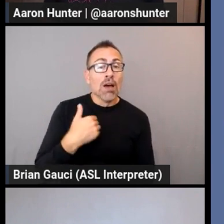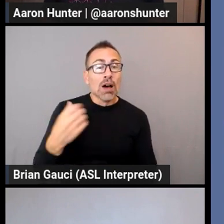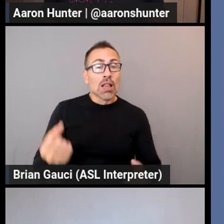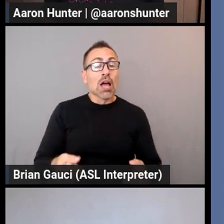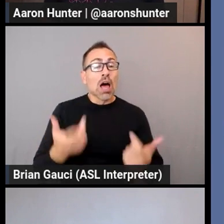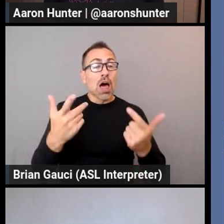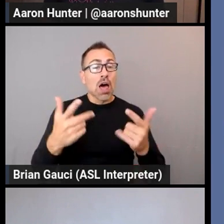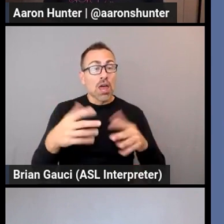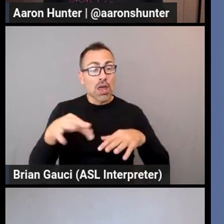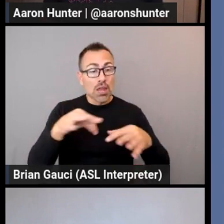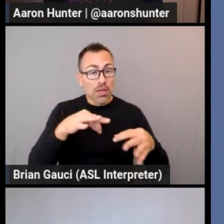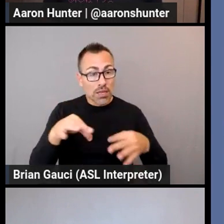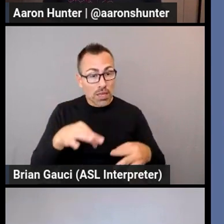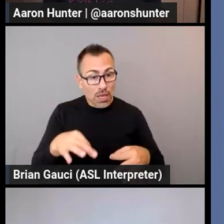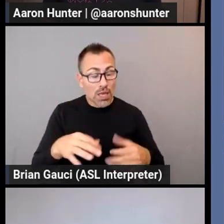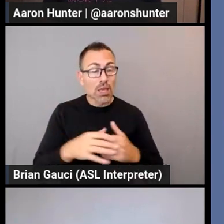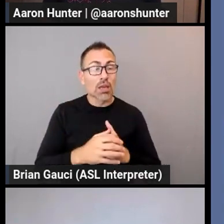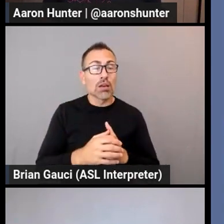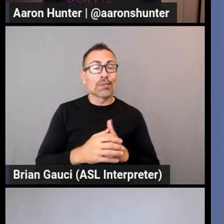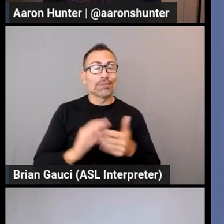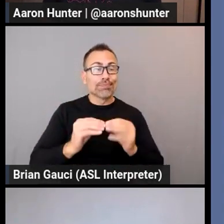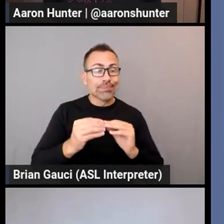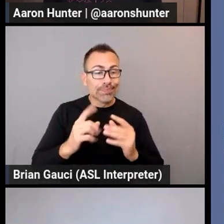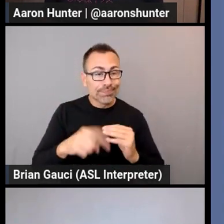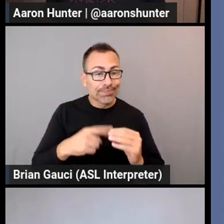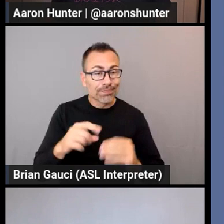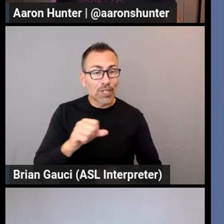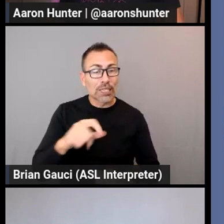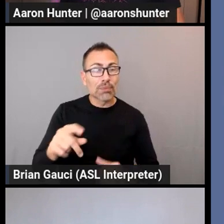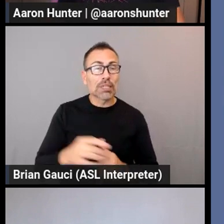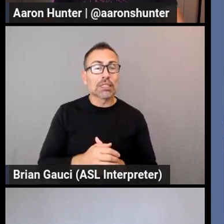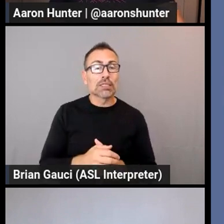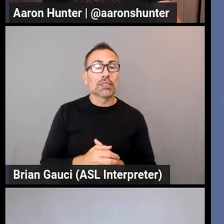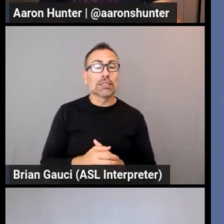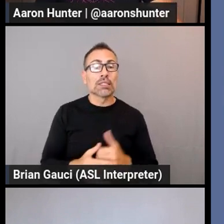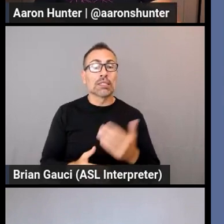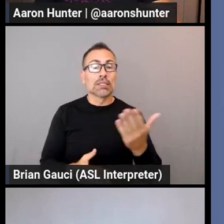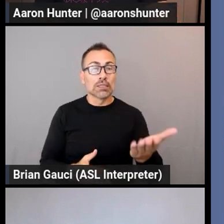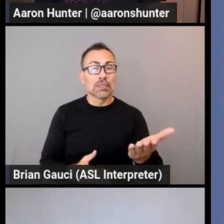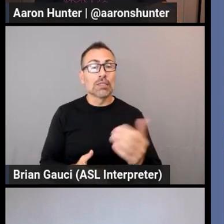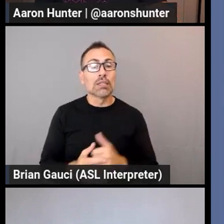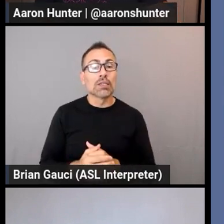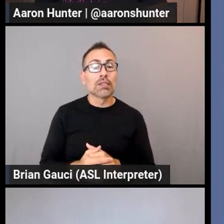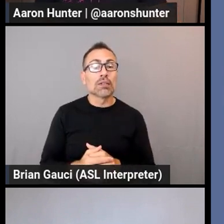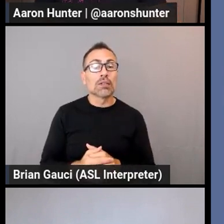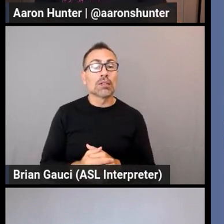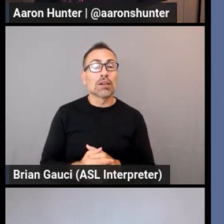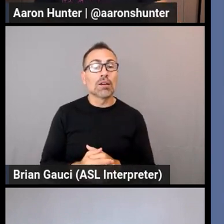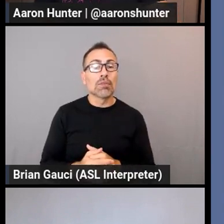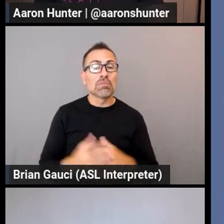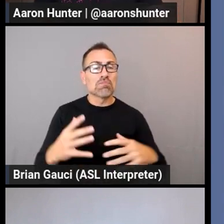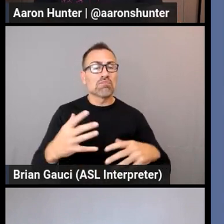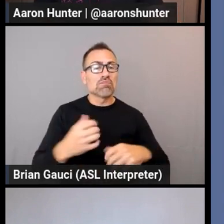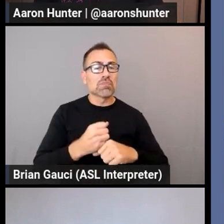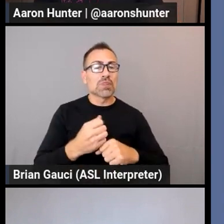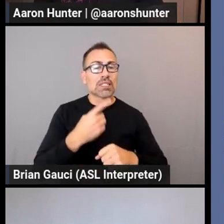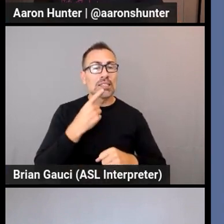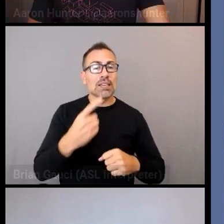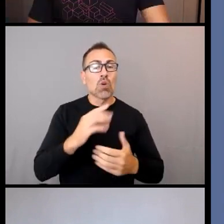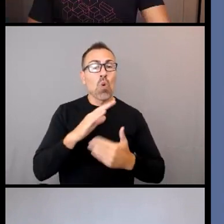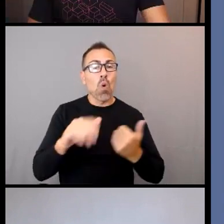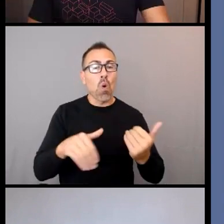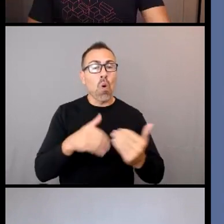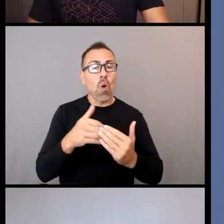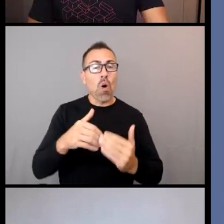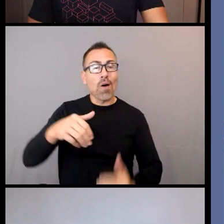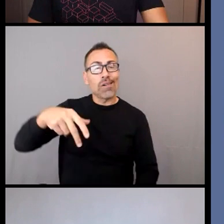metrics about your applications. So what it's basically here summarizing is, it's taking a look at all the NuGet packages that are present